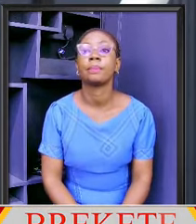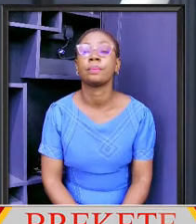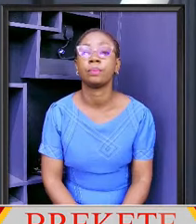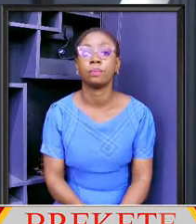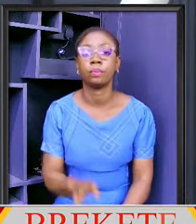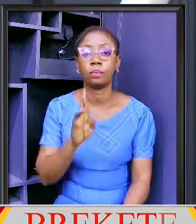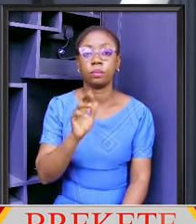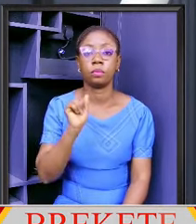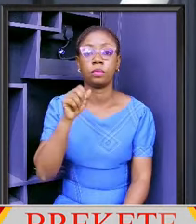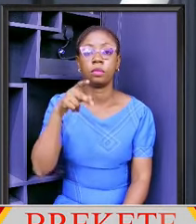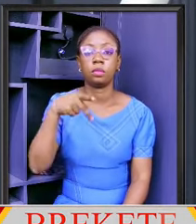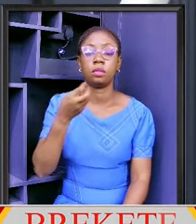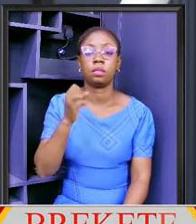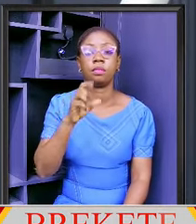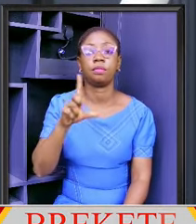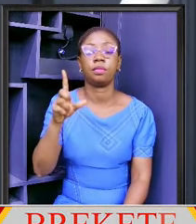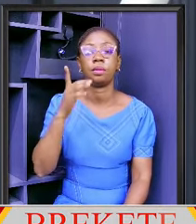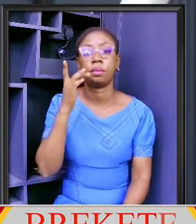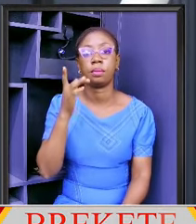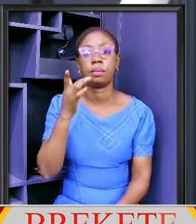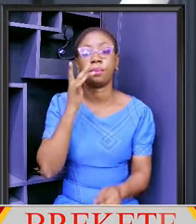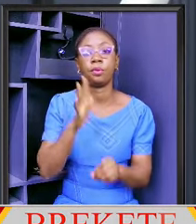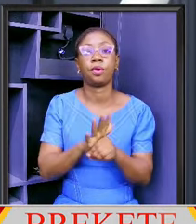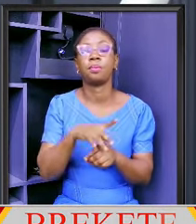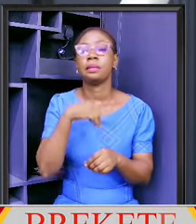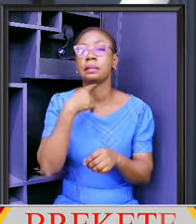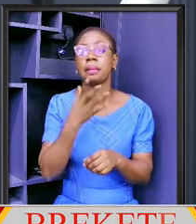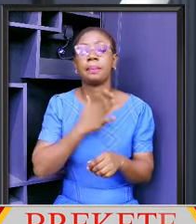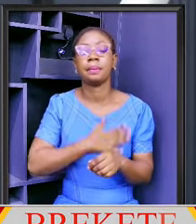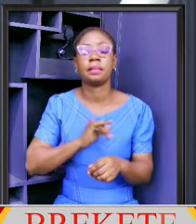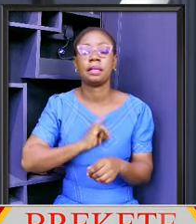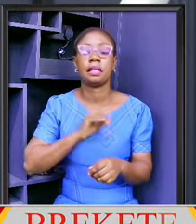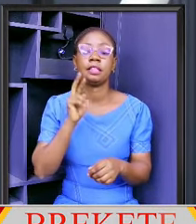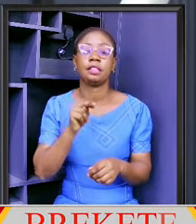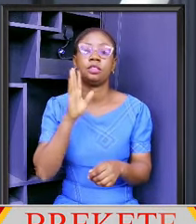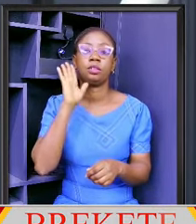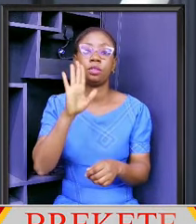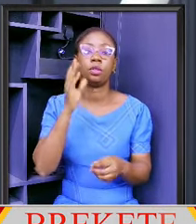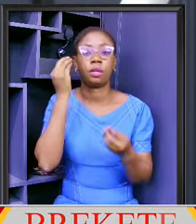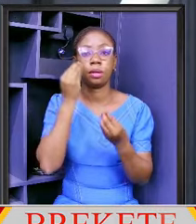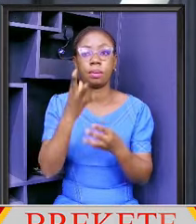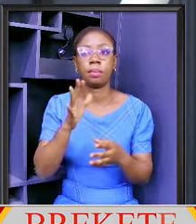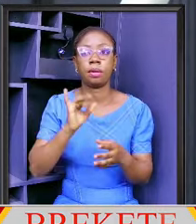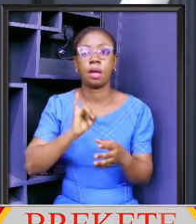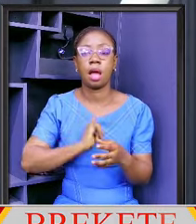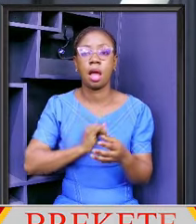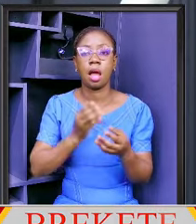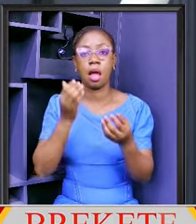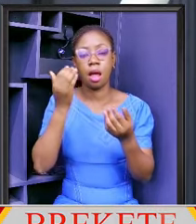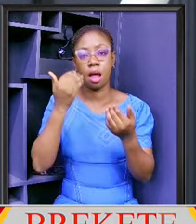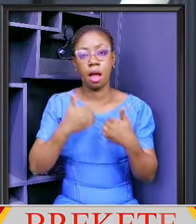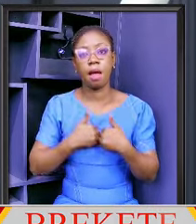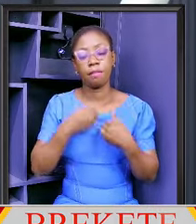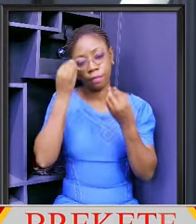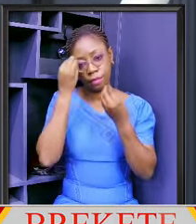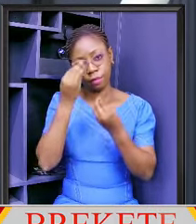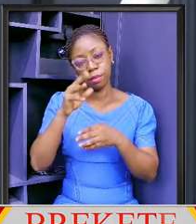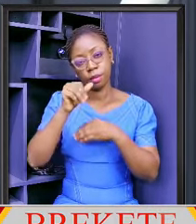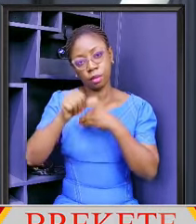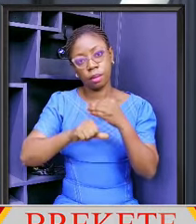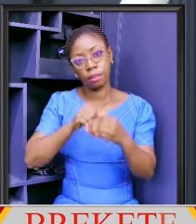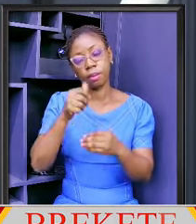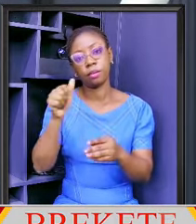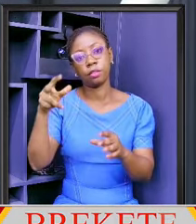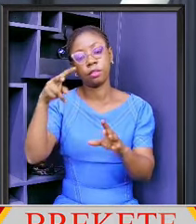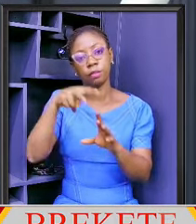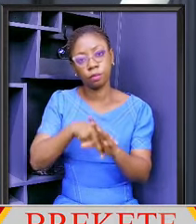Raphael promised, he said, good morning, my ordinary president. Please, I need your help. I have information about a fraud, but I will need Brekete family to help me